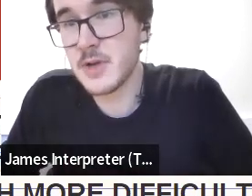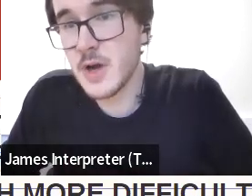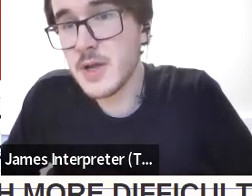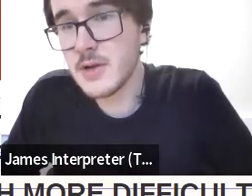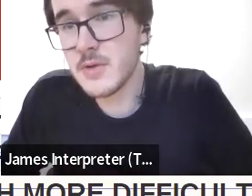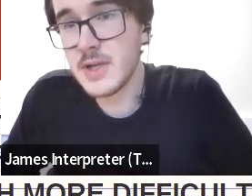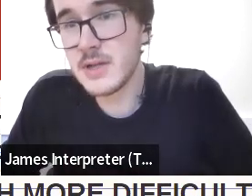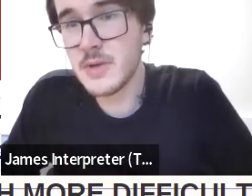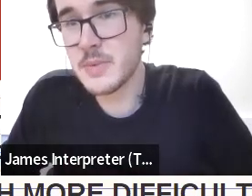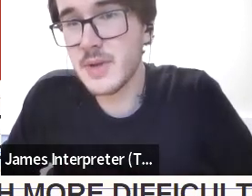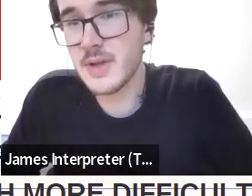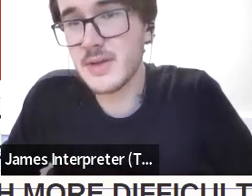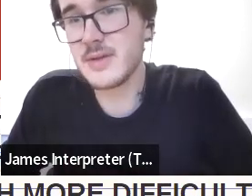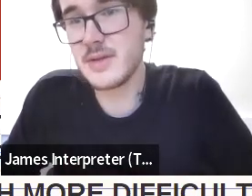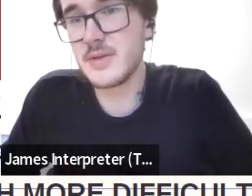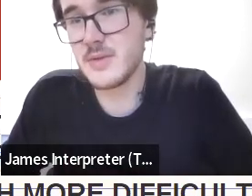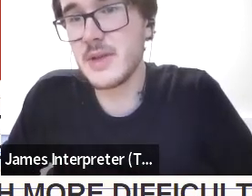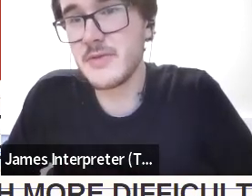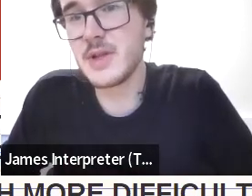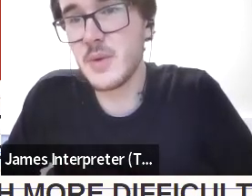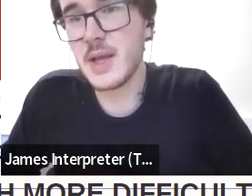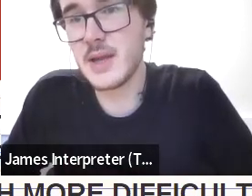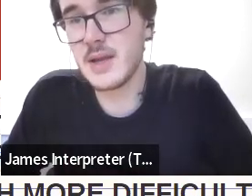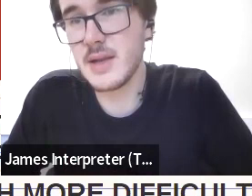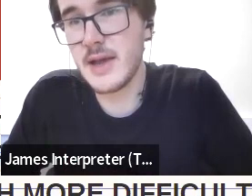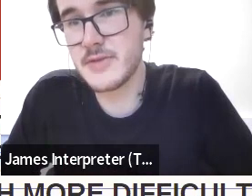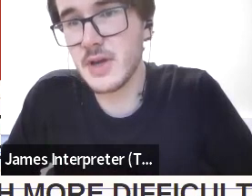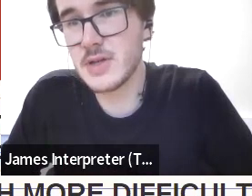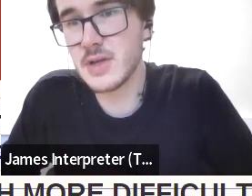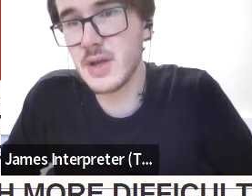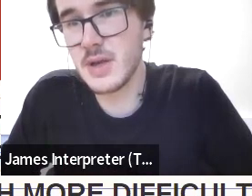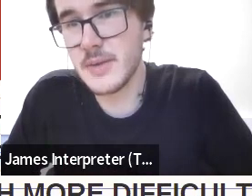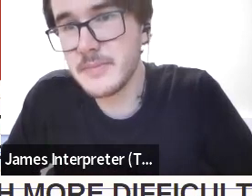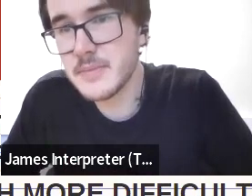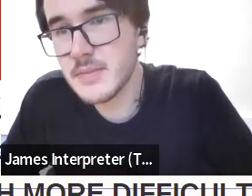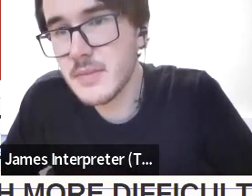If people are talking in their own little group, you can feel quite left out.